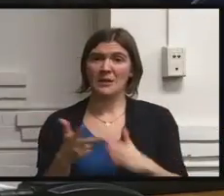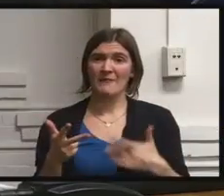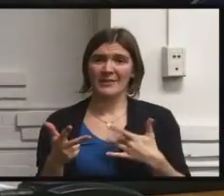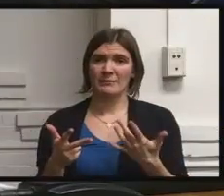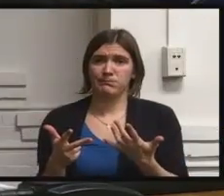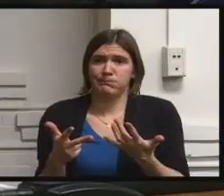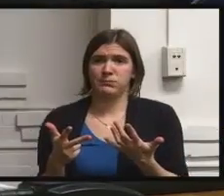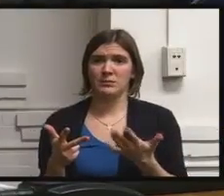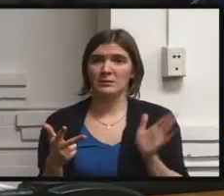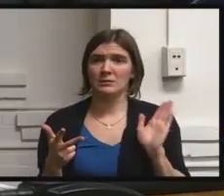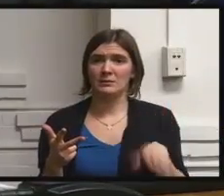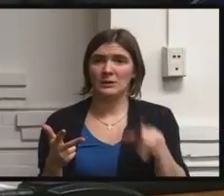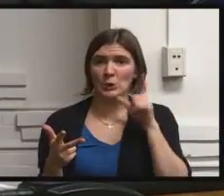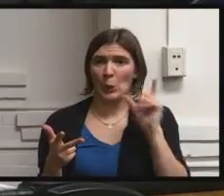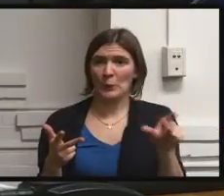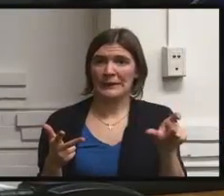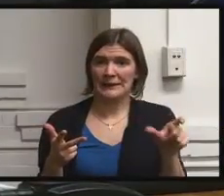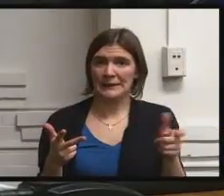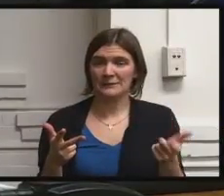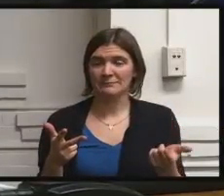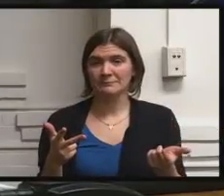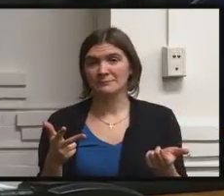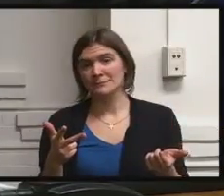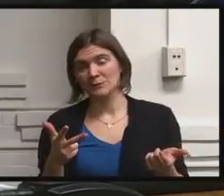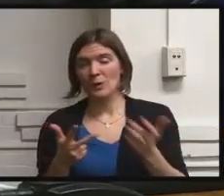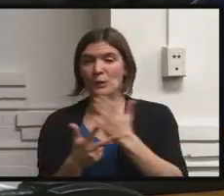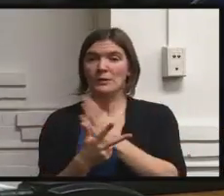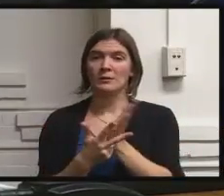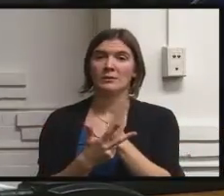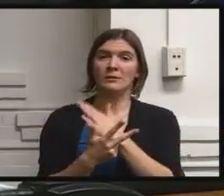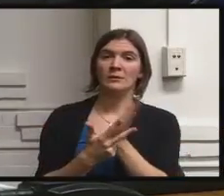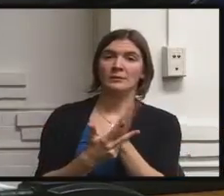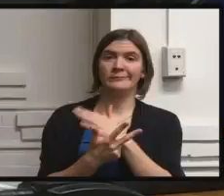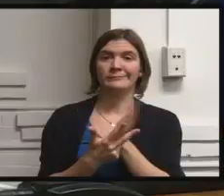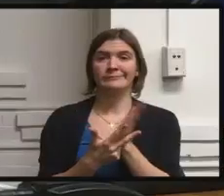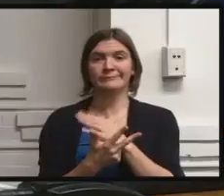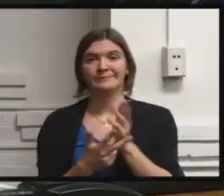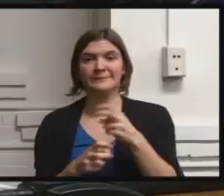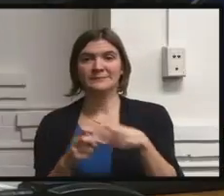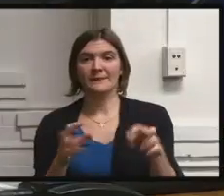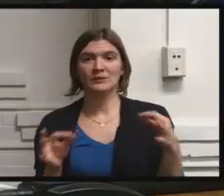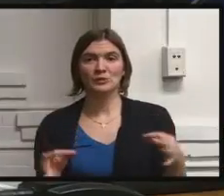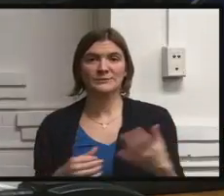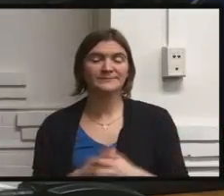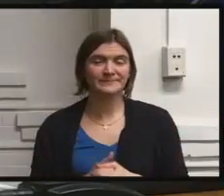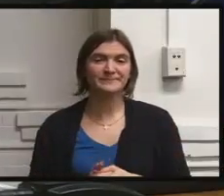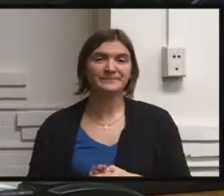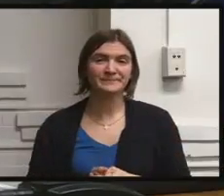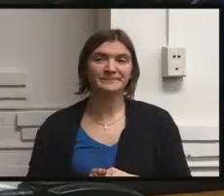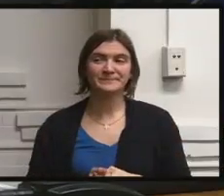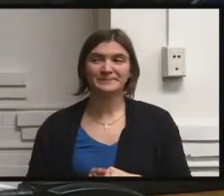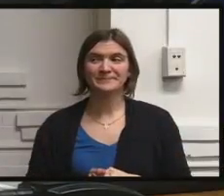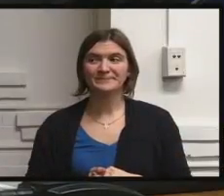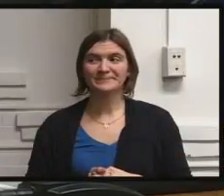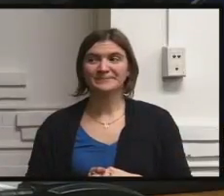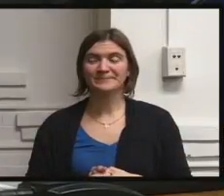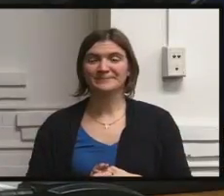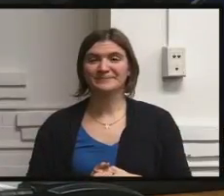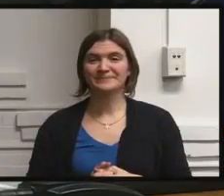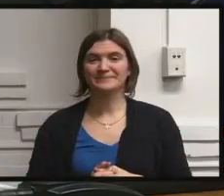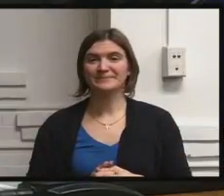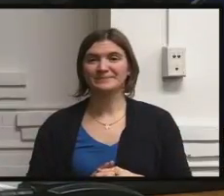really a necessary step or a useful step in the context of where we are right now.